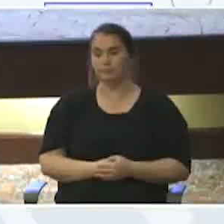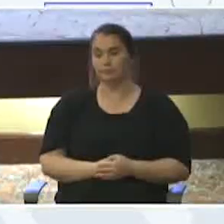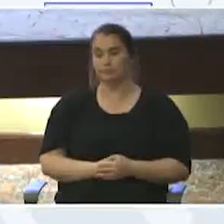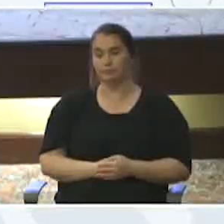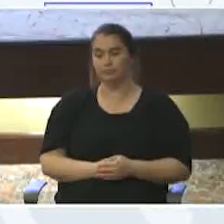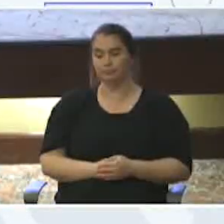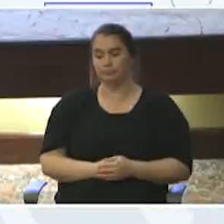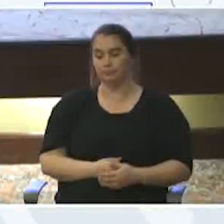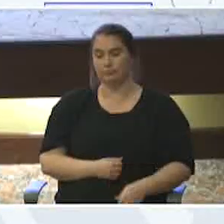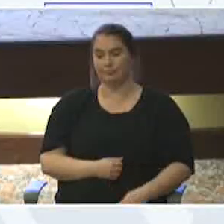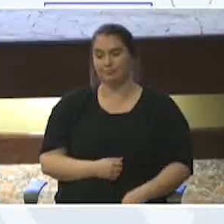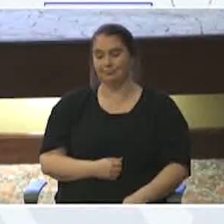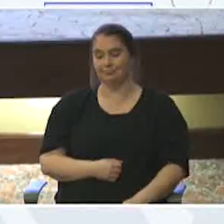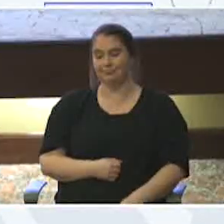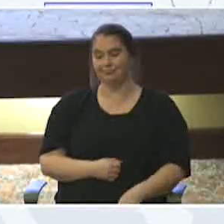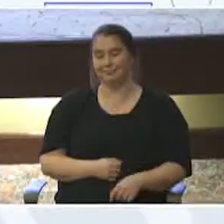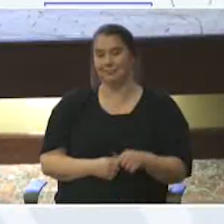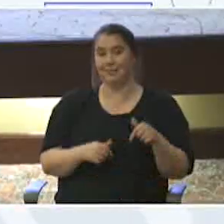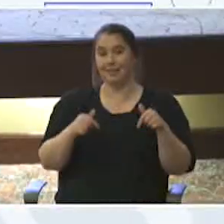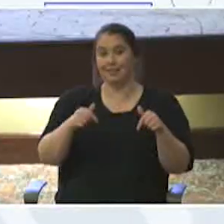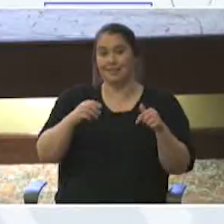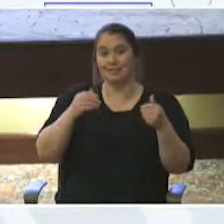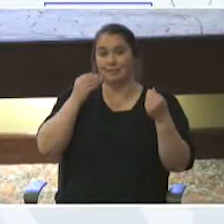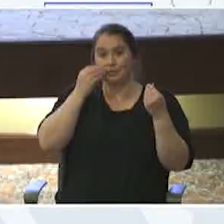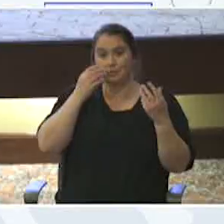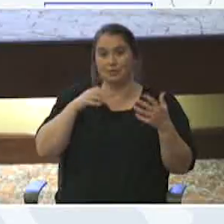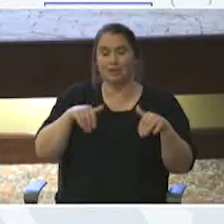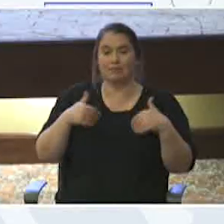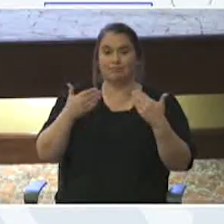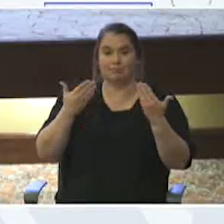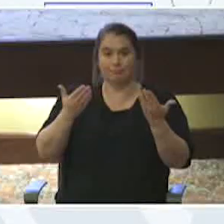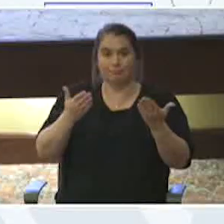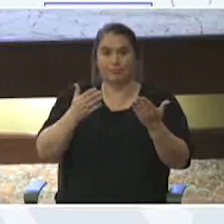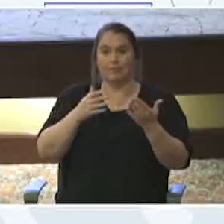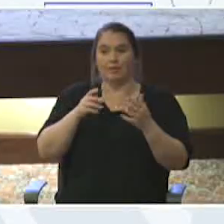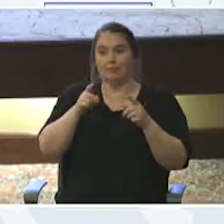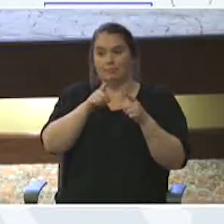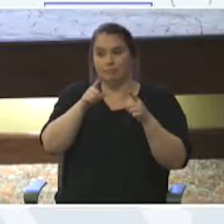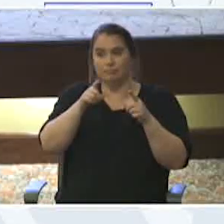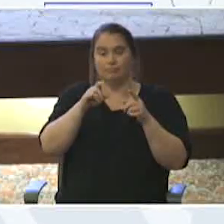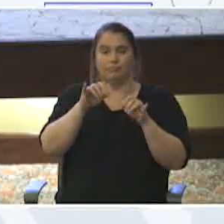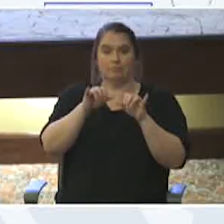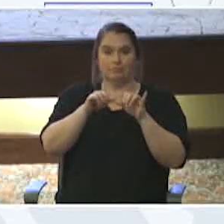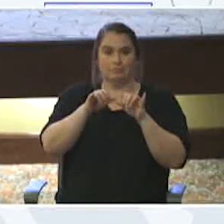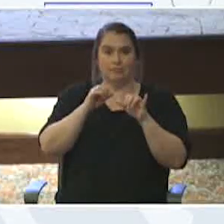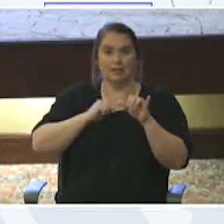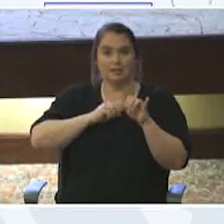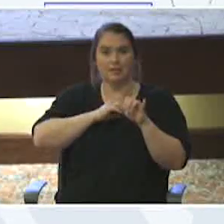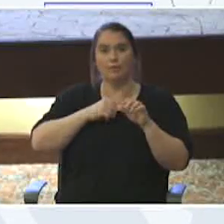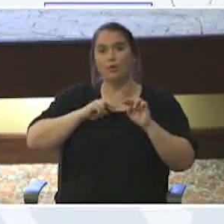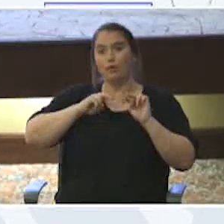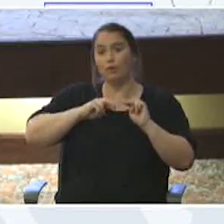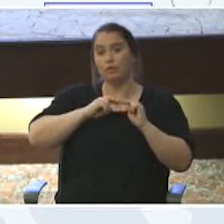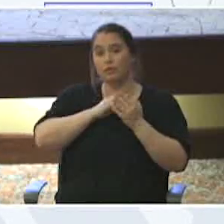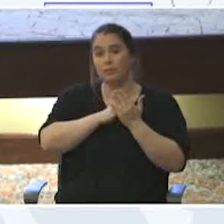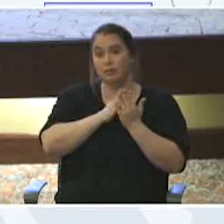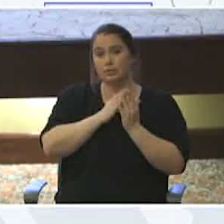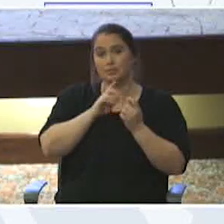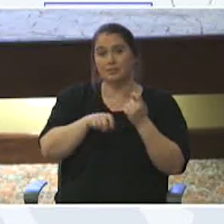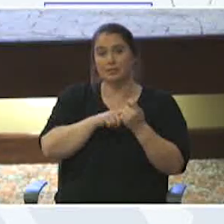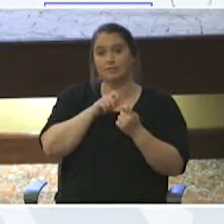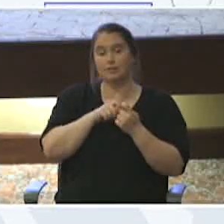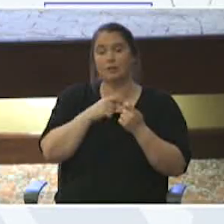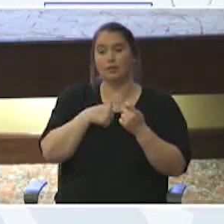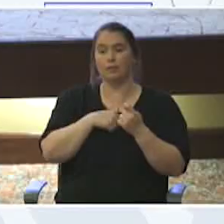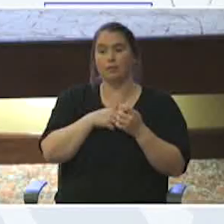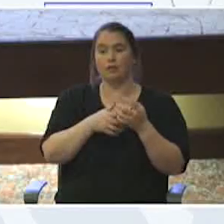Okay, I distributed this information amongst infrastructure services staff, and we looked at the budget, and we took